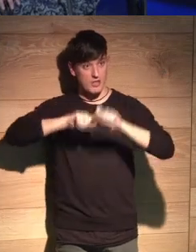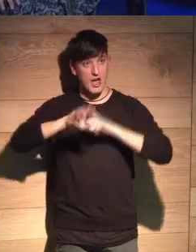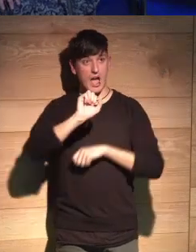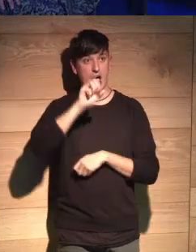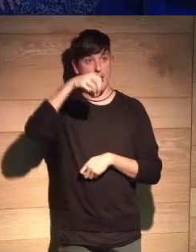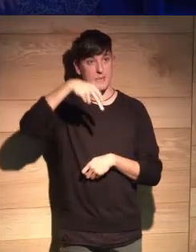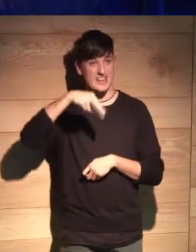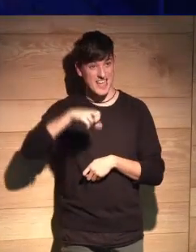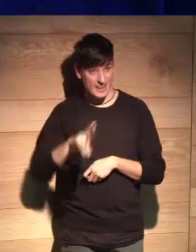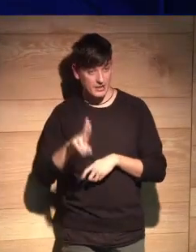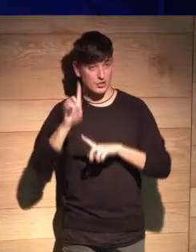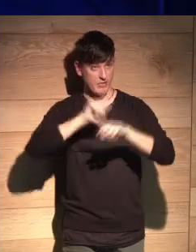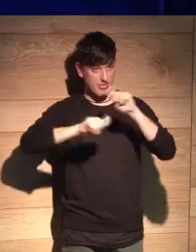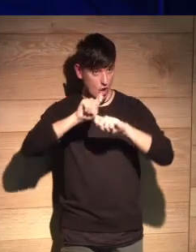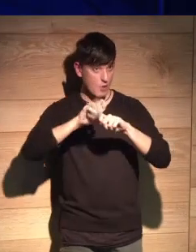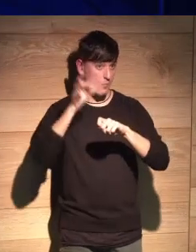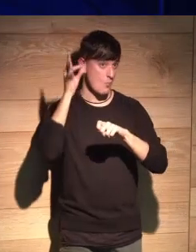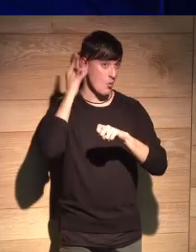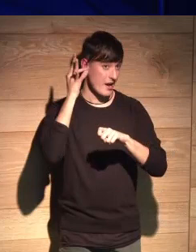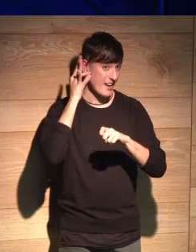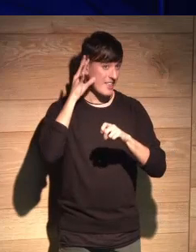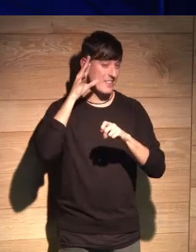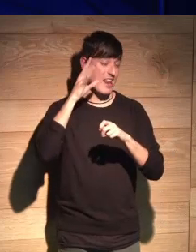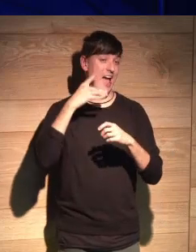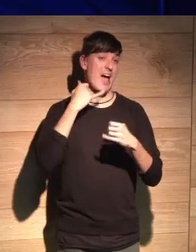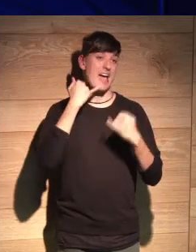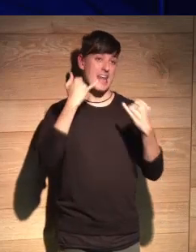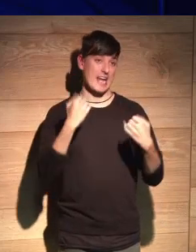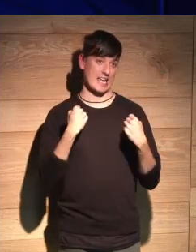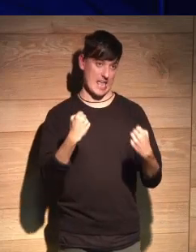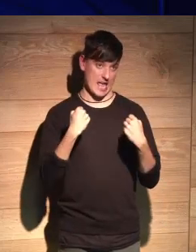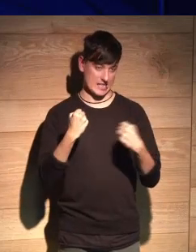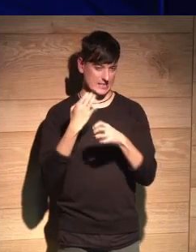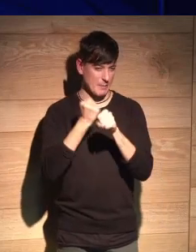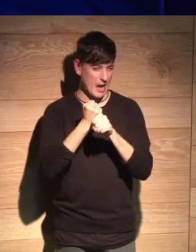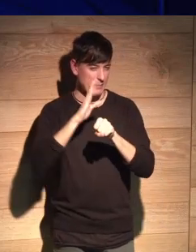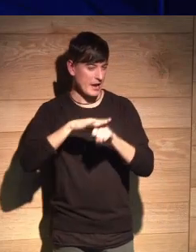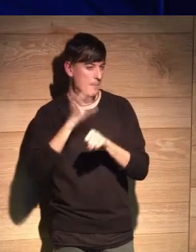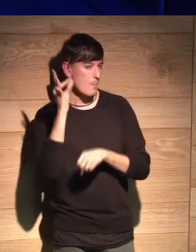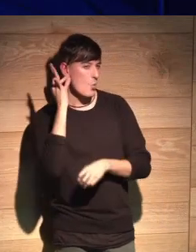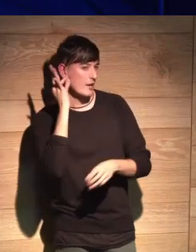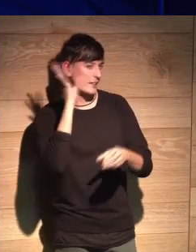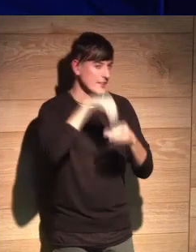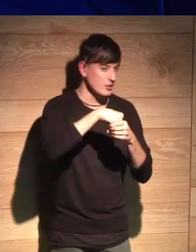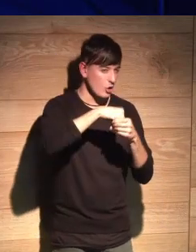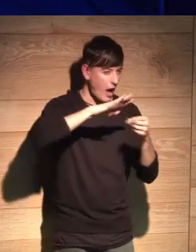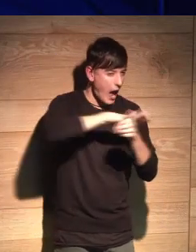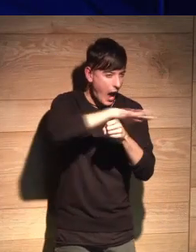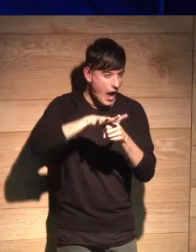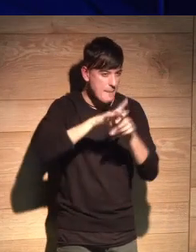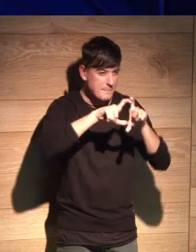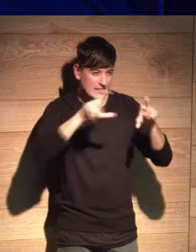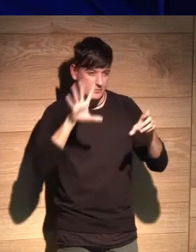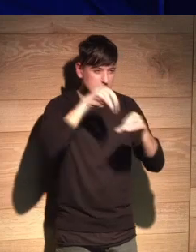associations as ANMR. The Spanish Association of Women in Energy works to obtain the presence of women in all the areas of